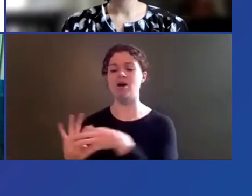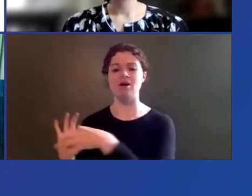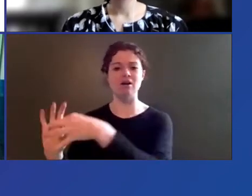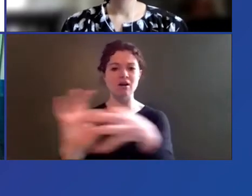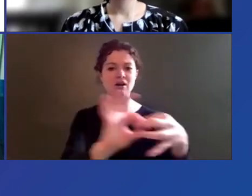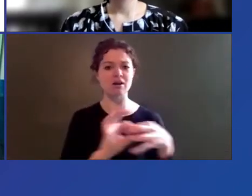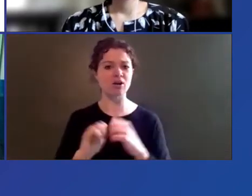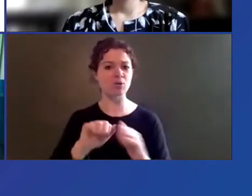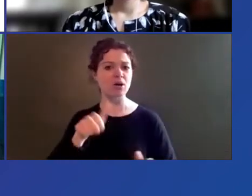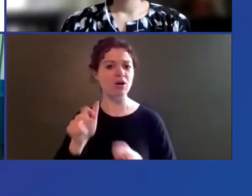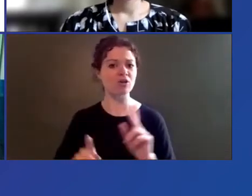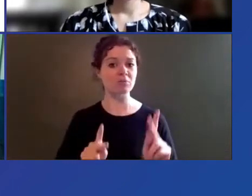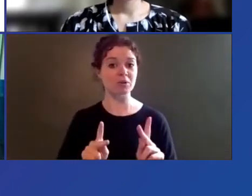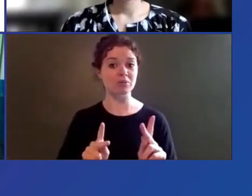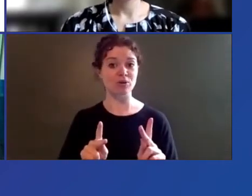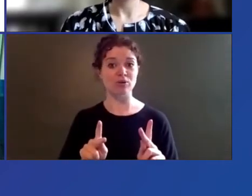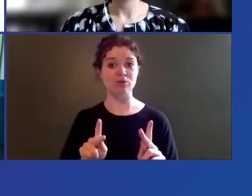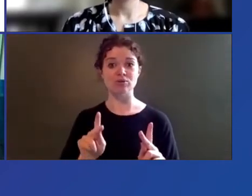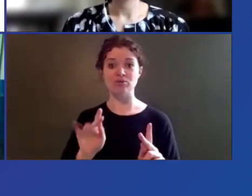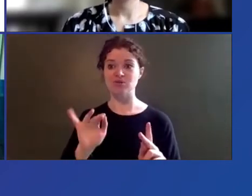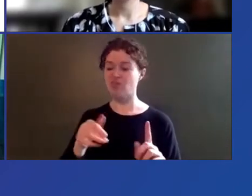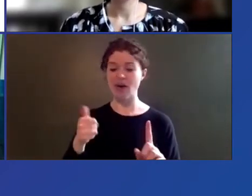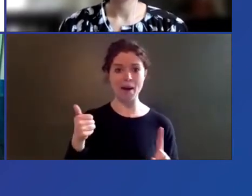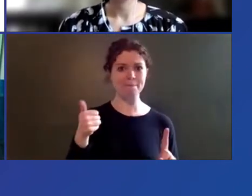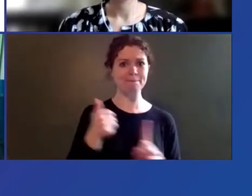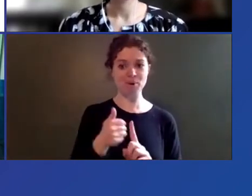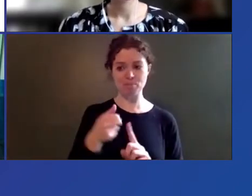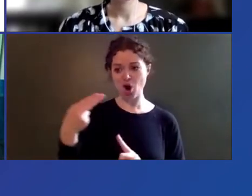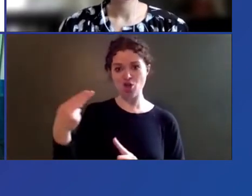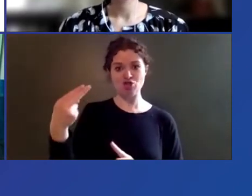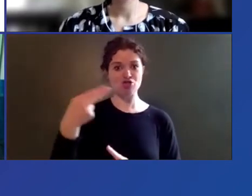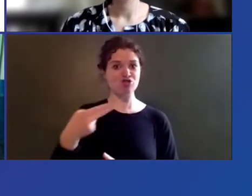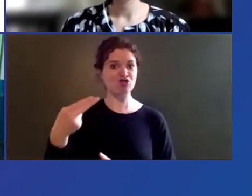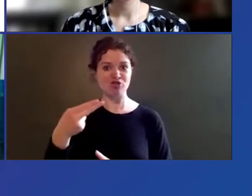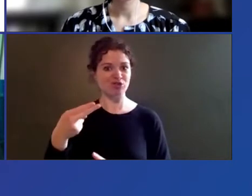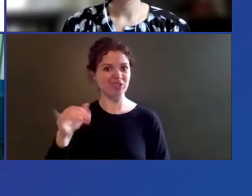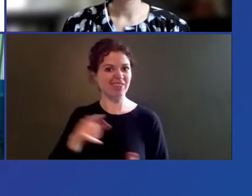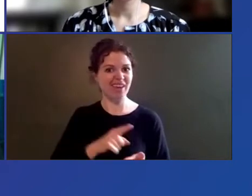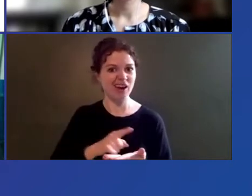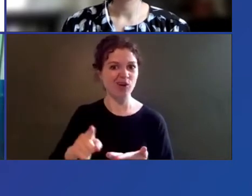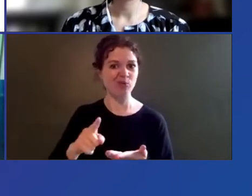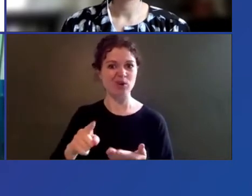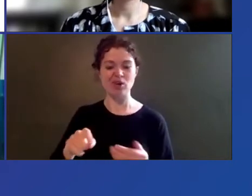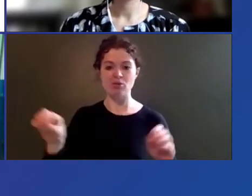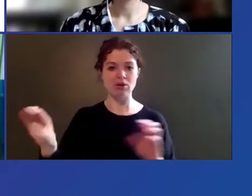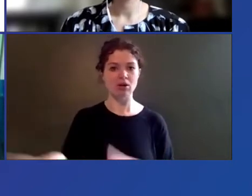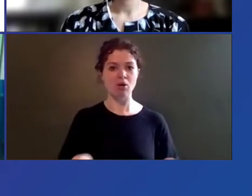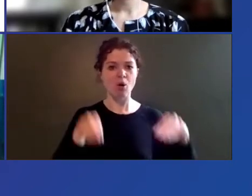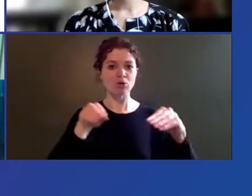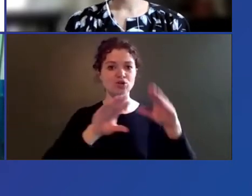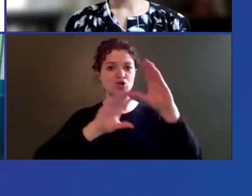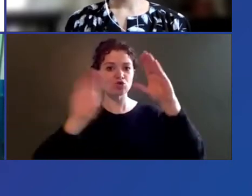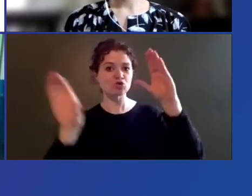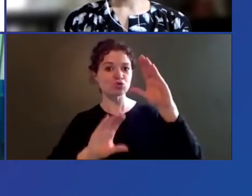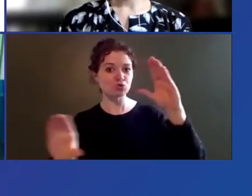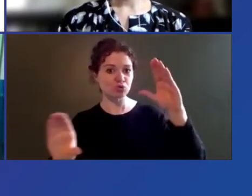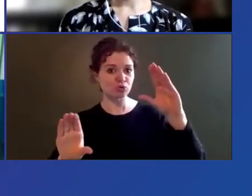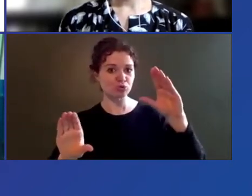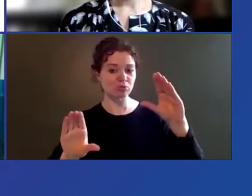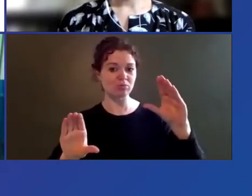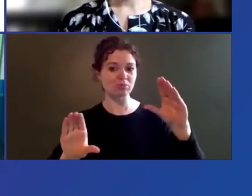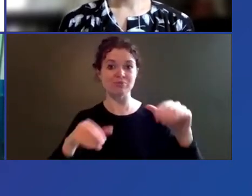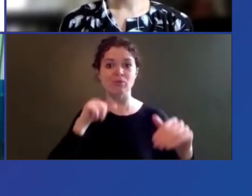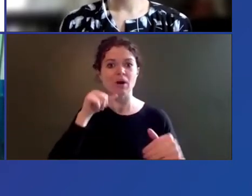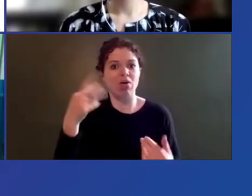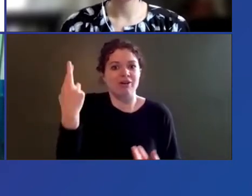And that Thursday, we put together a Zoom call that had 100 people on the call, because at the time we didn't know Zoom had audience